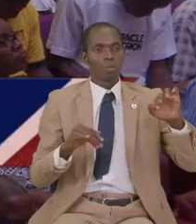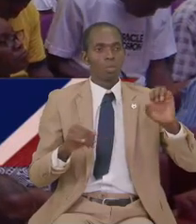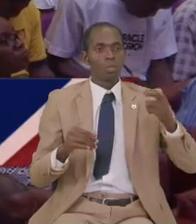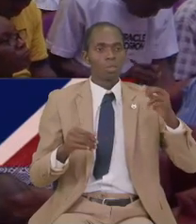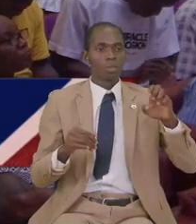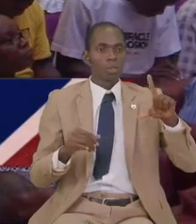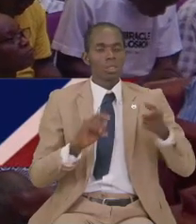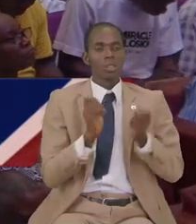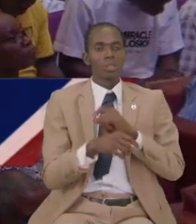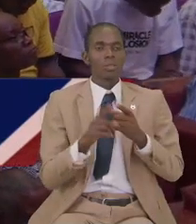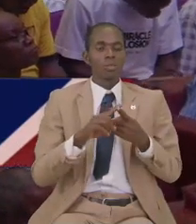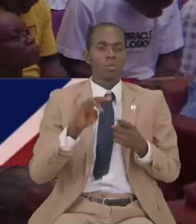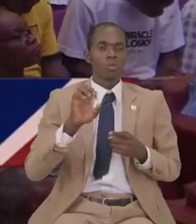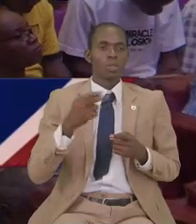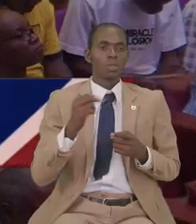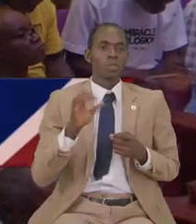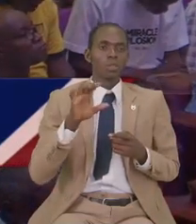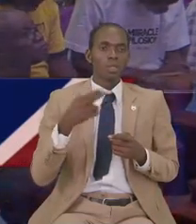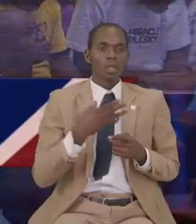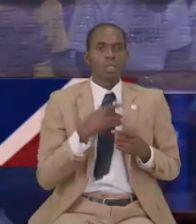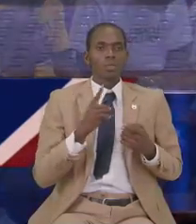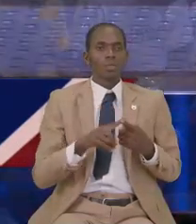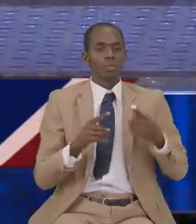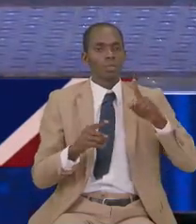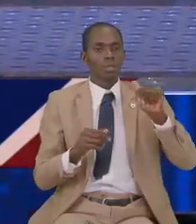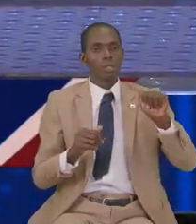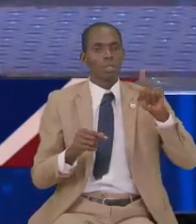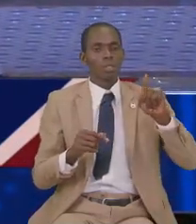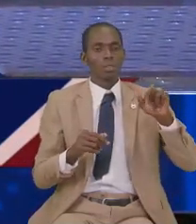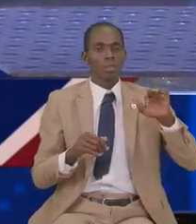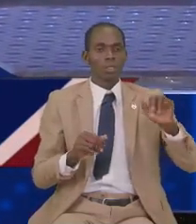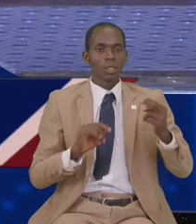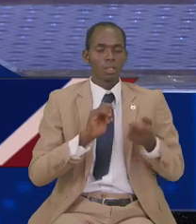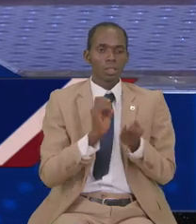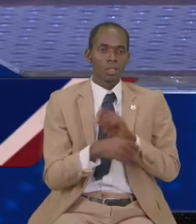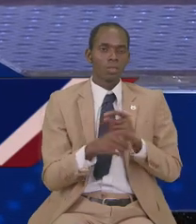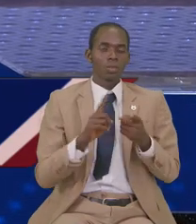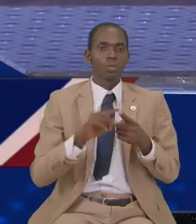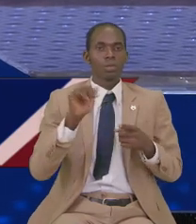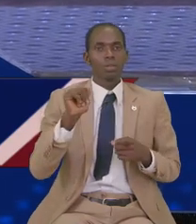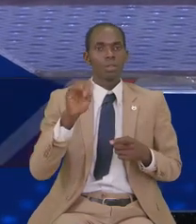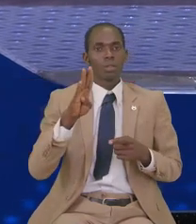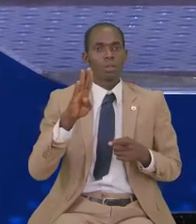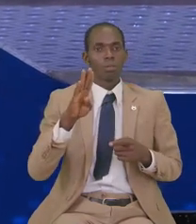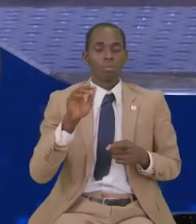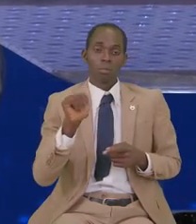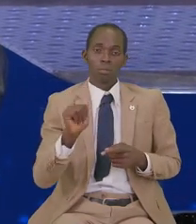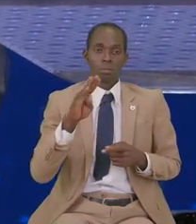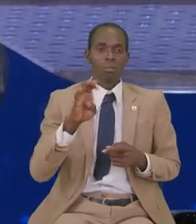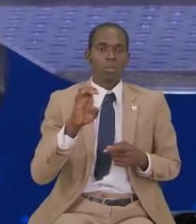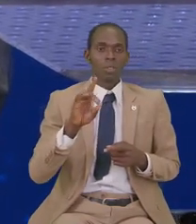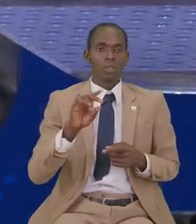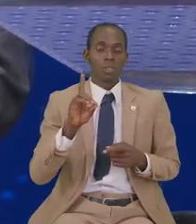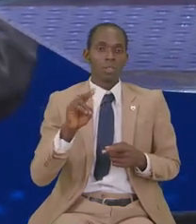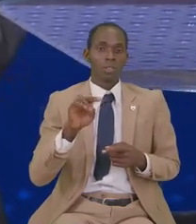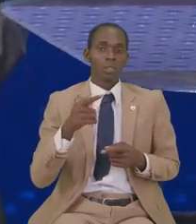Azariah of Abednego. Those were the companions, but they were companions in purity, companions in